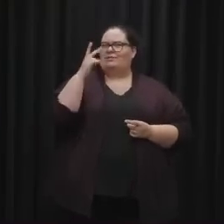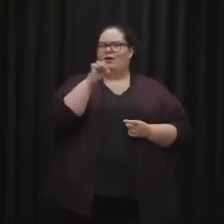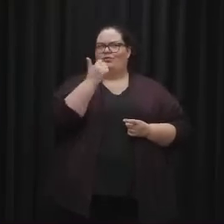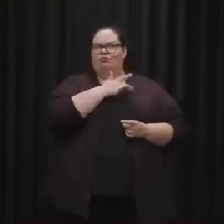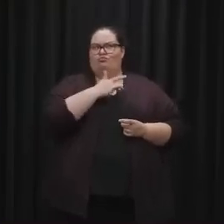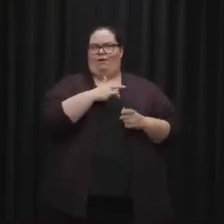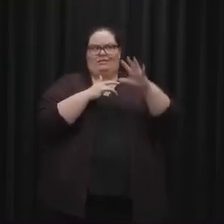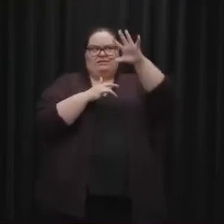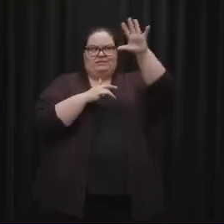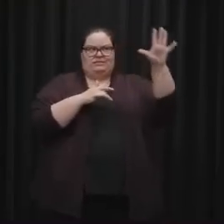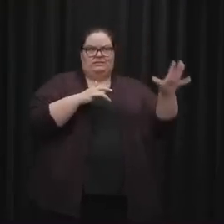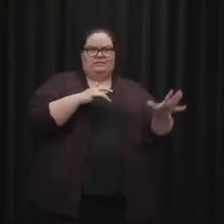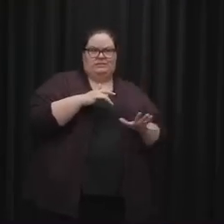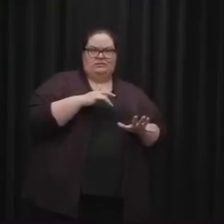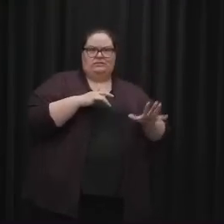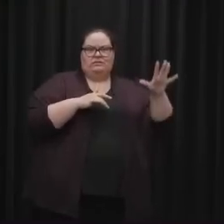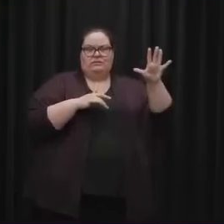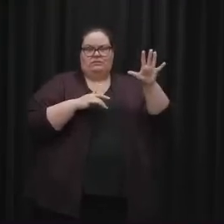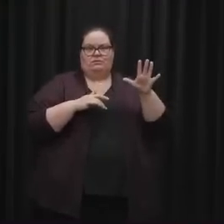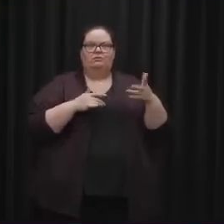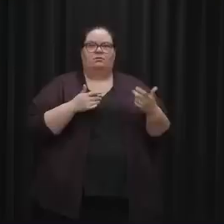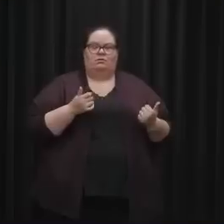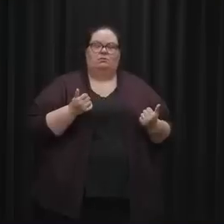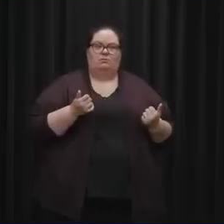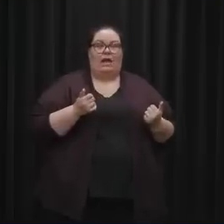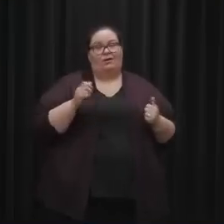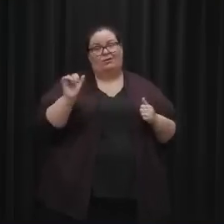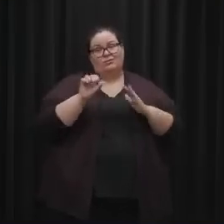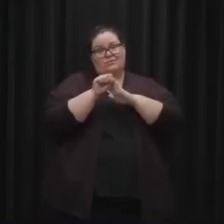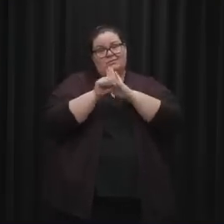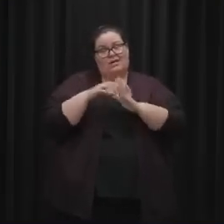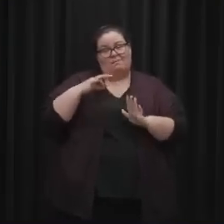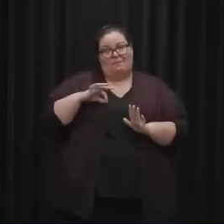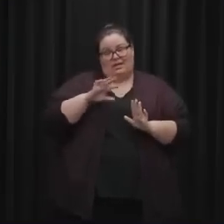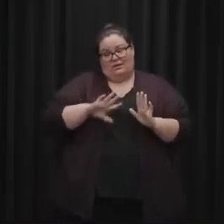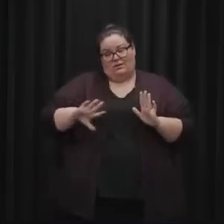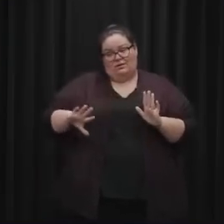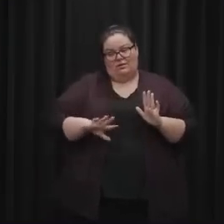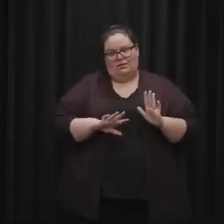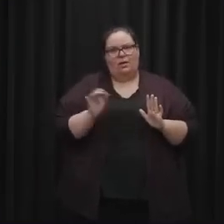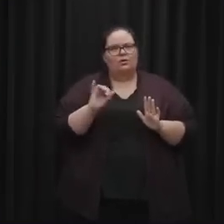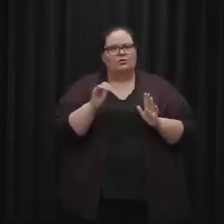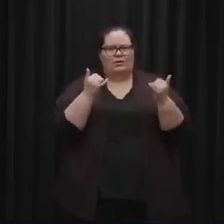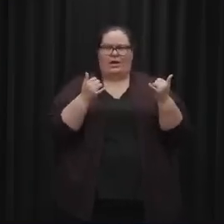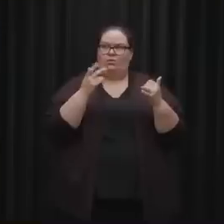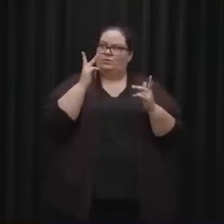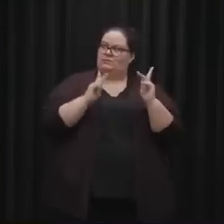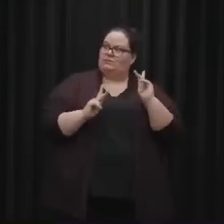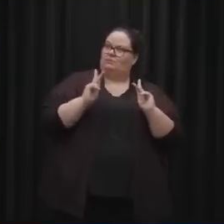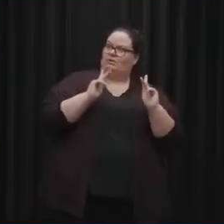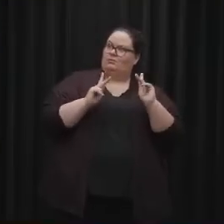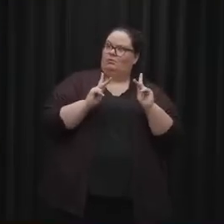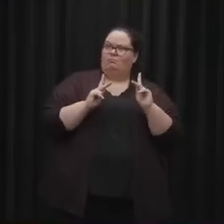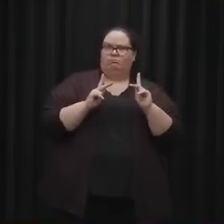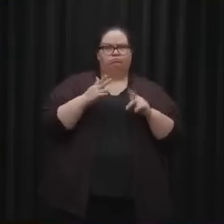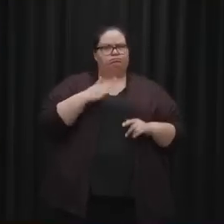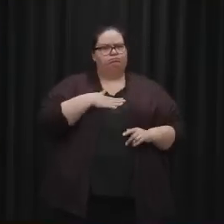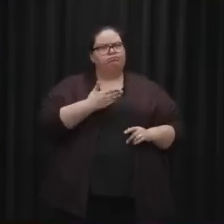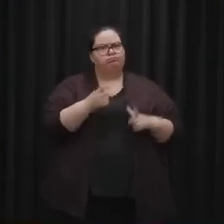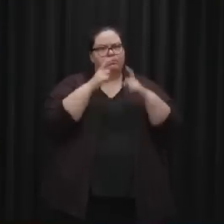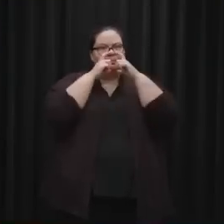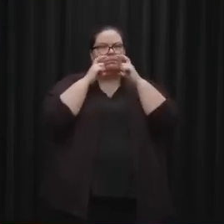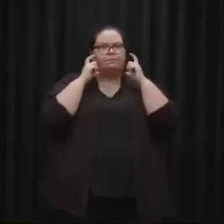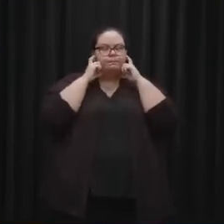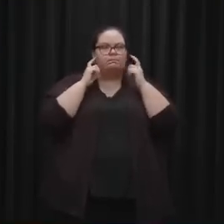us. The timing is based on what we see for voluntary adherence. When we're changing the borders